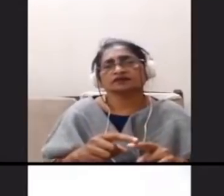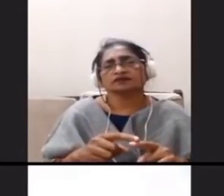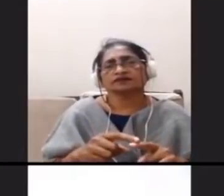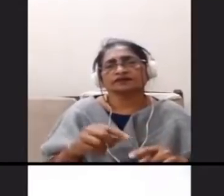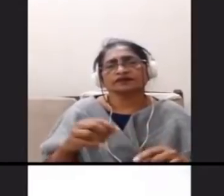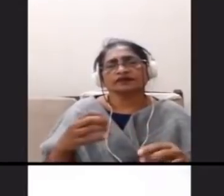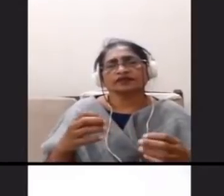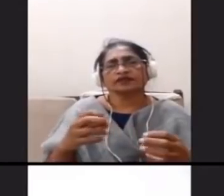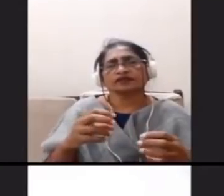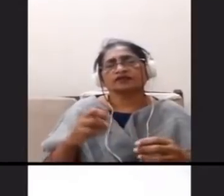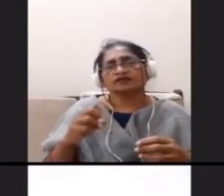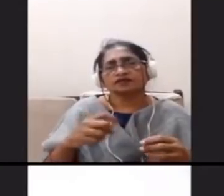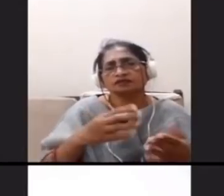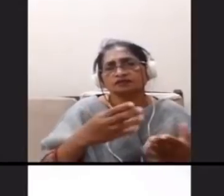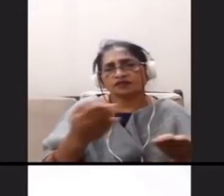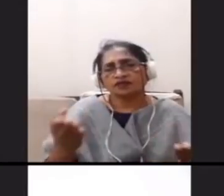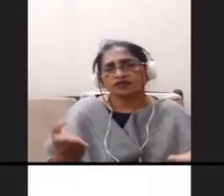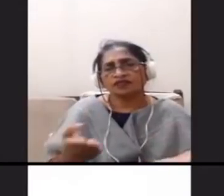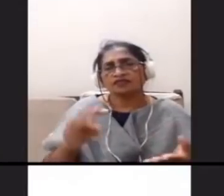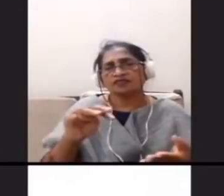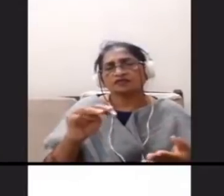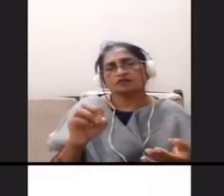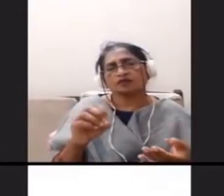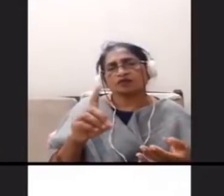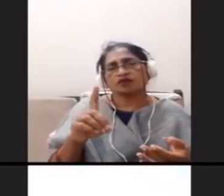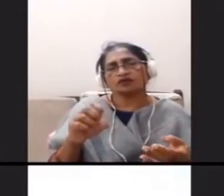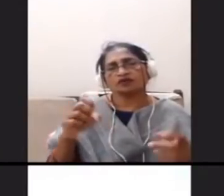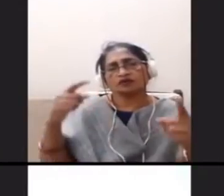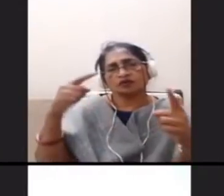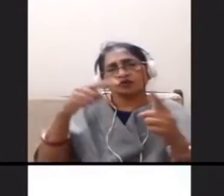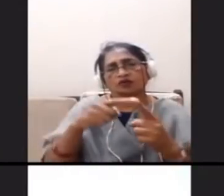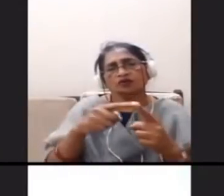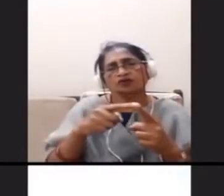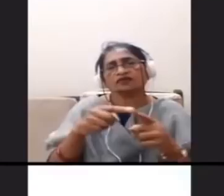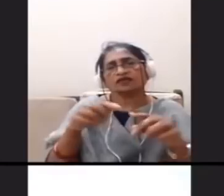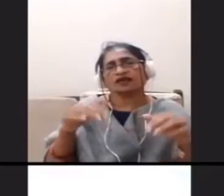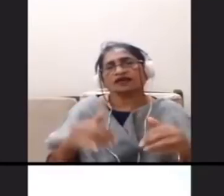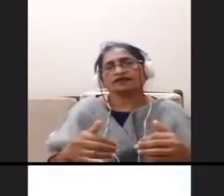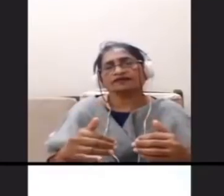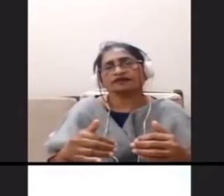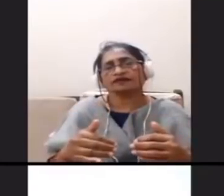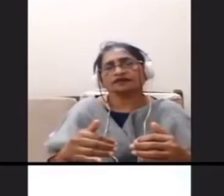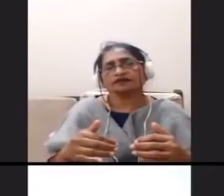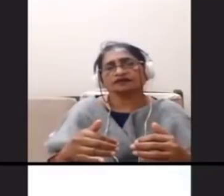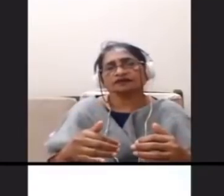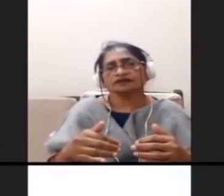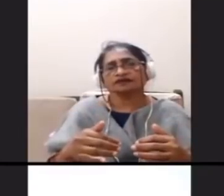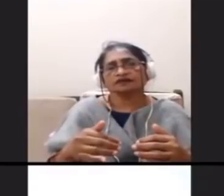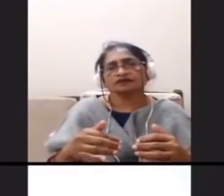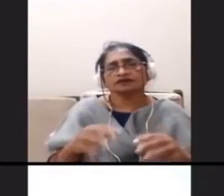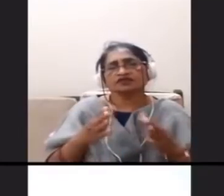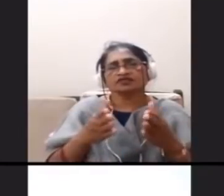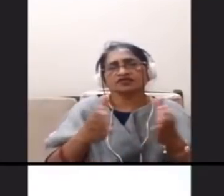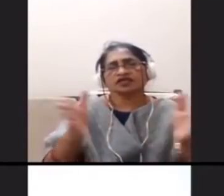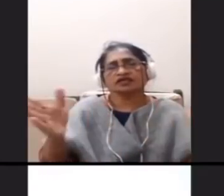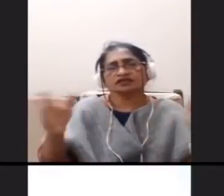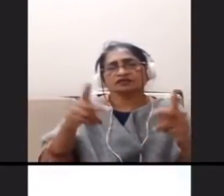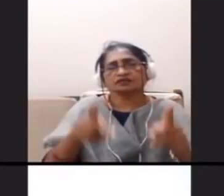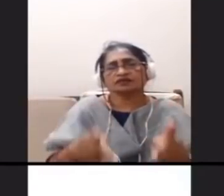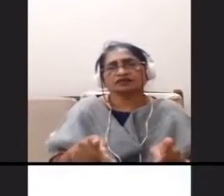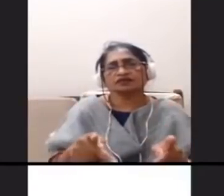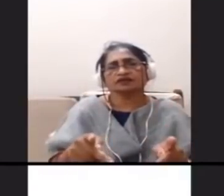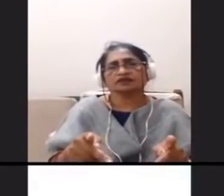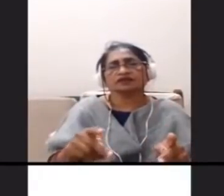Eventually, this model does not work because it cannot really have a general impersonal application of public